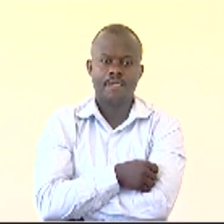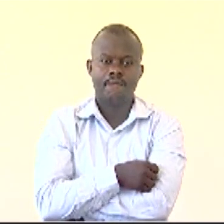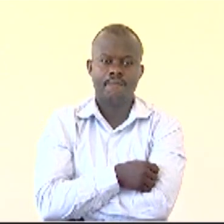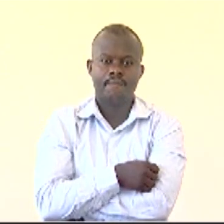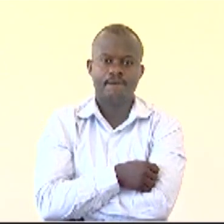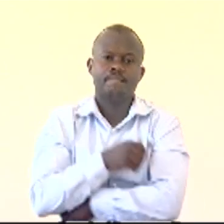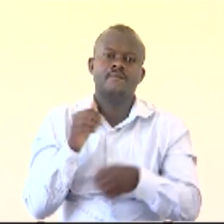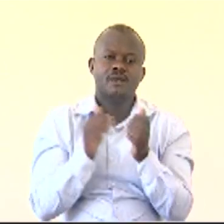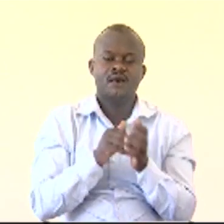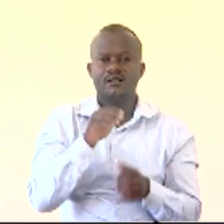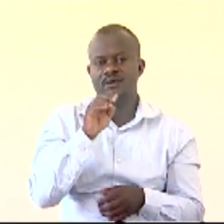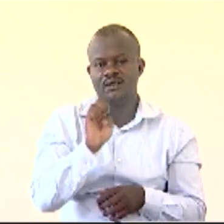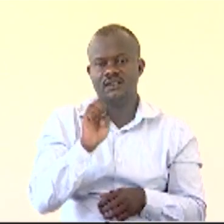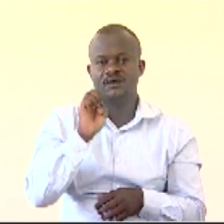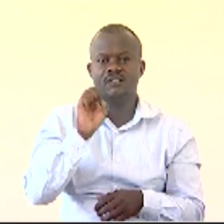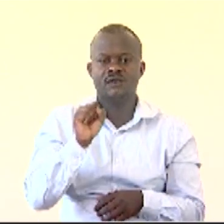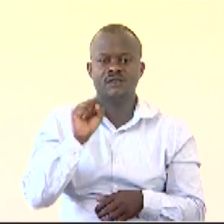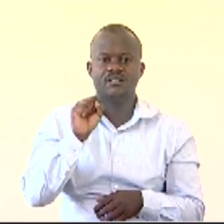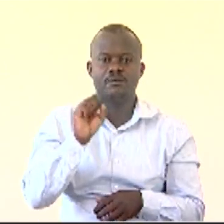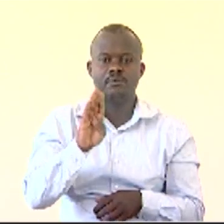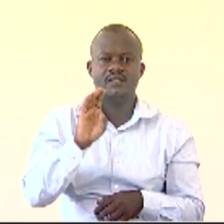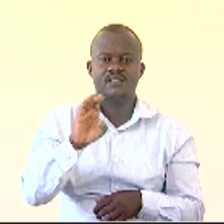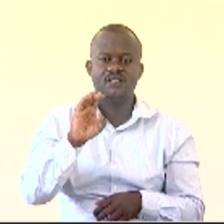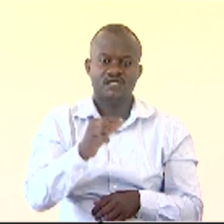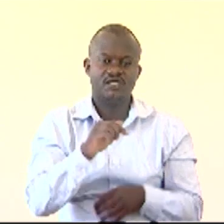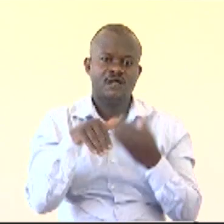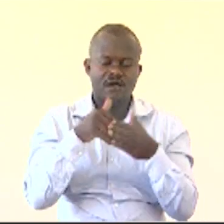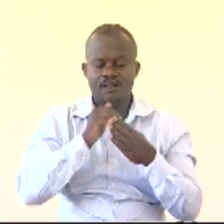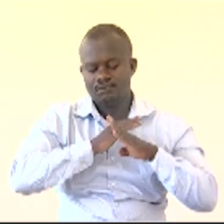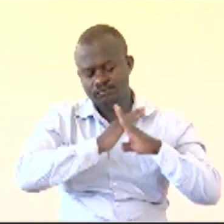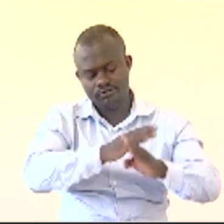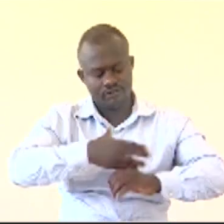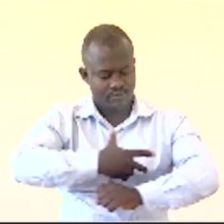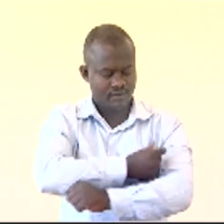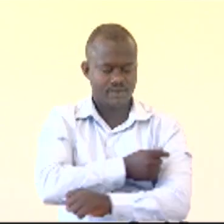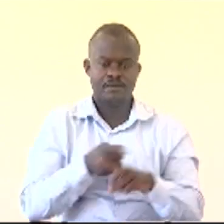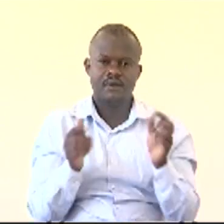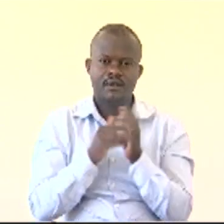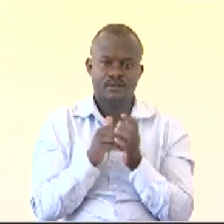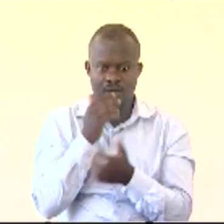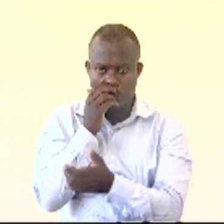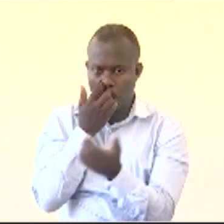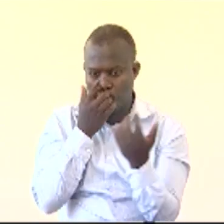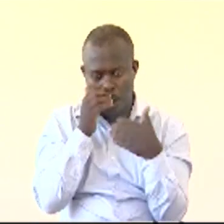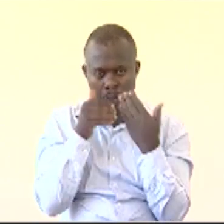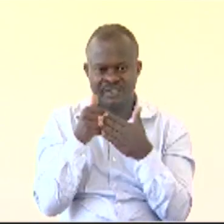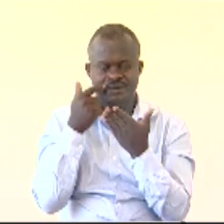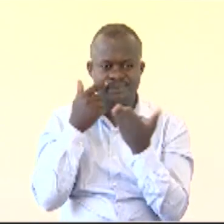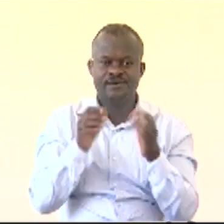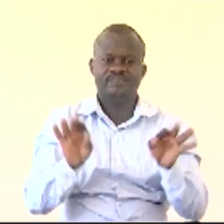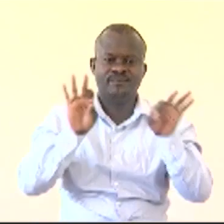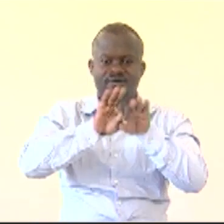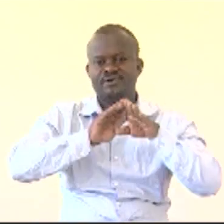And the BCG, this may prevent the spread of the tuberculosis, but the vaccine does not necessarily